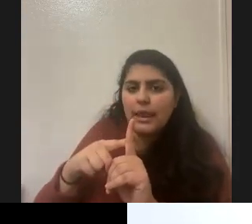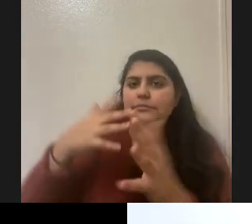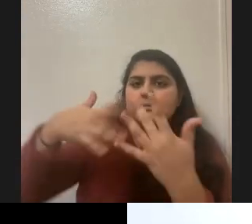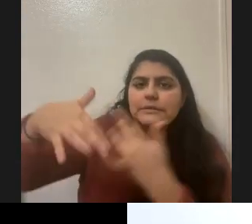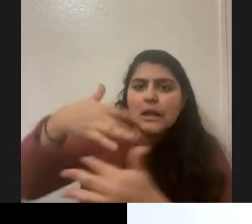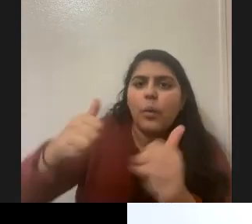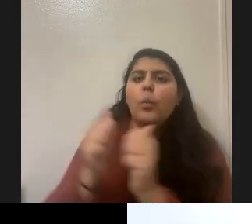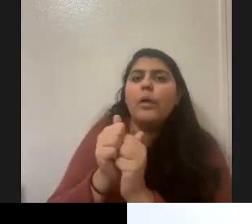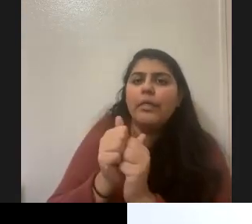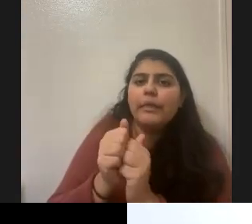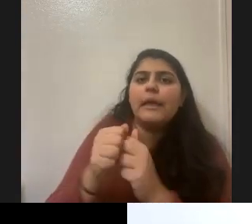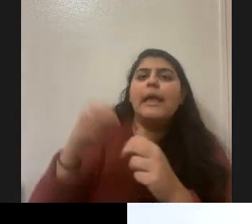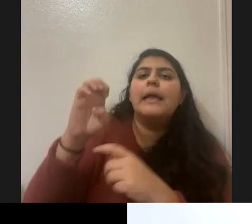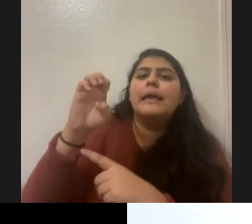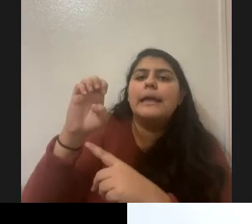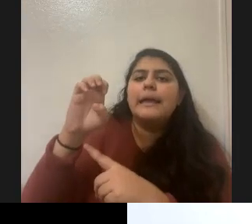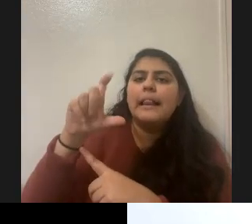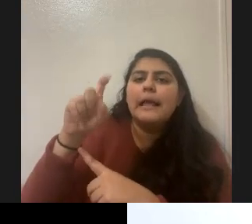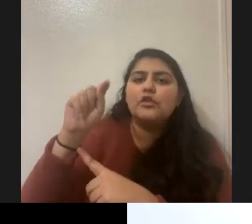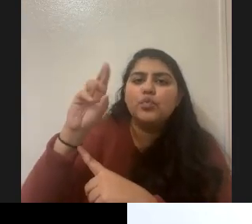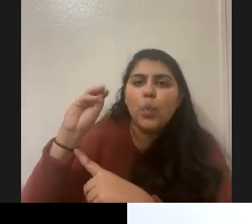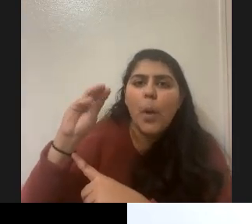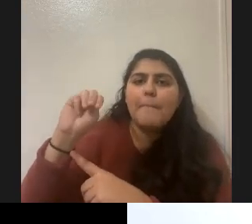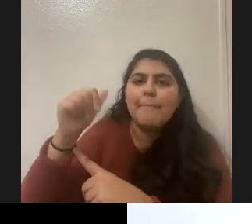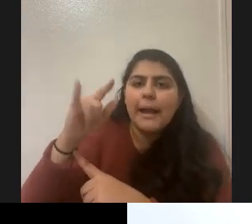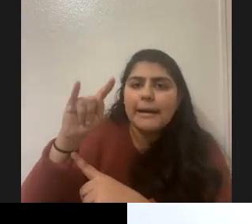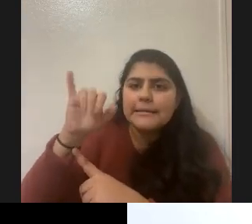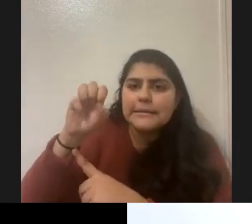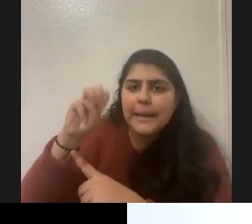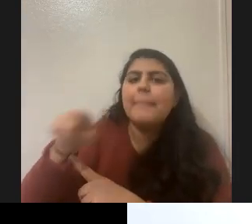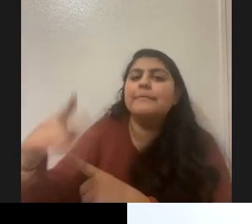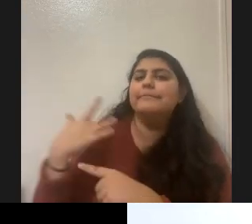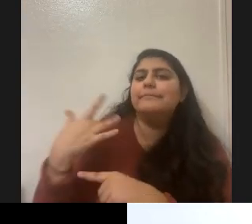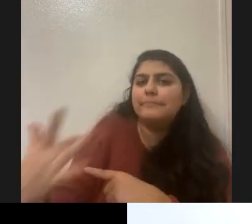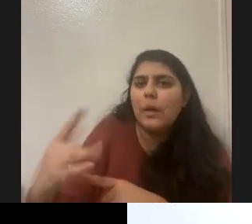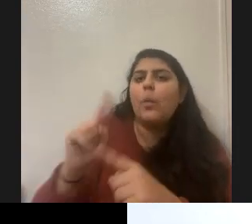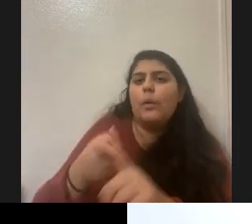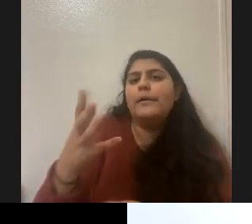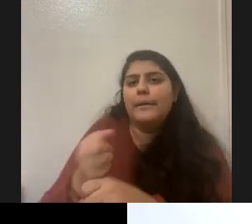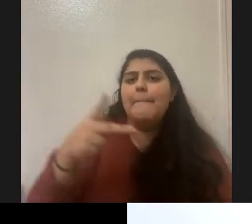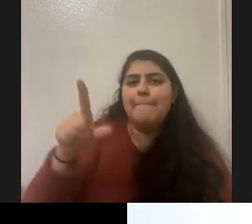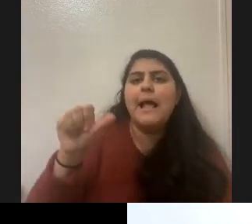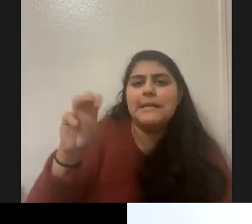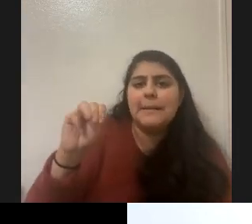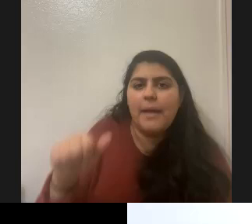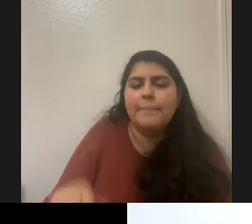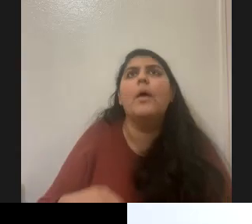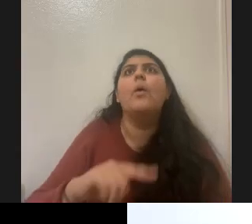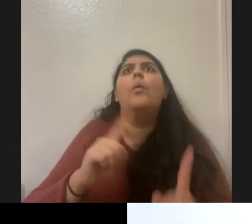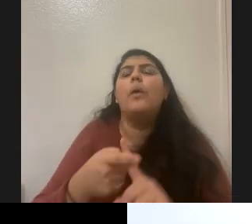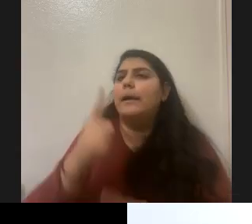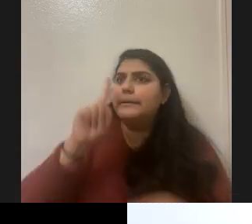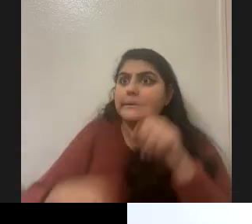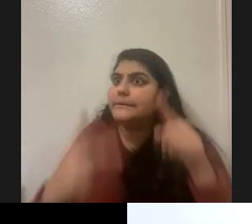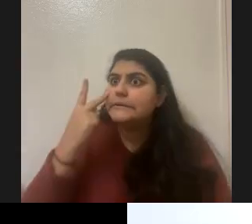with electromagnetism, and that's generally when you got a plasma. If it's invisible, that's a really good